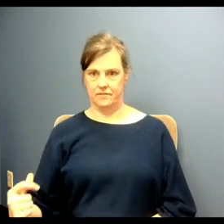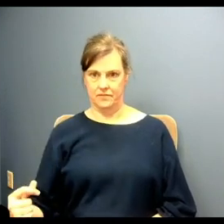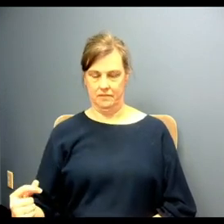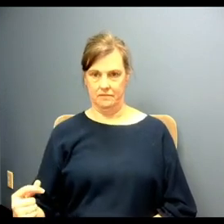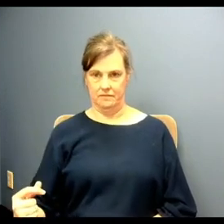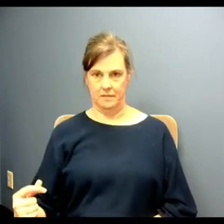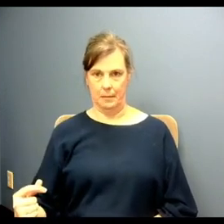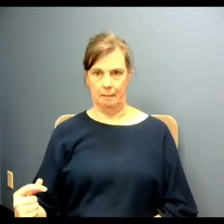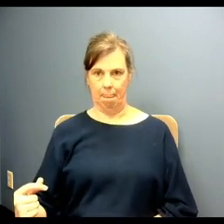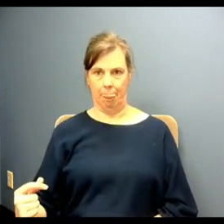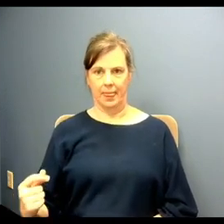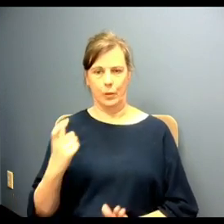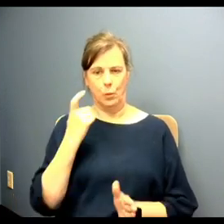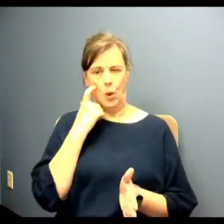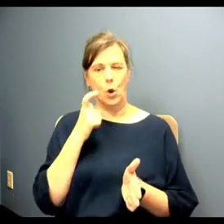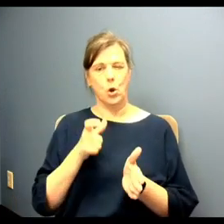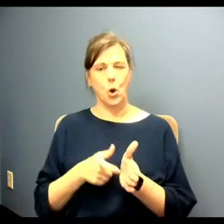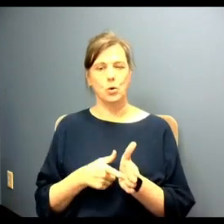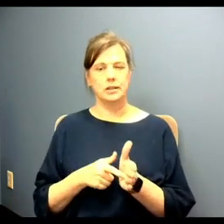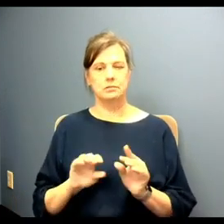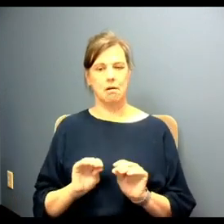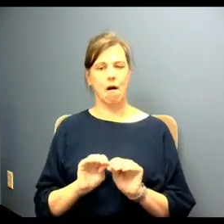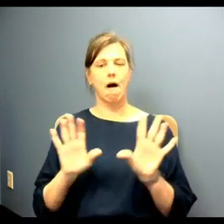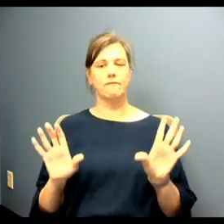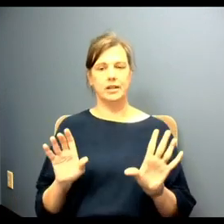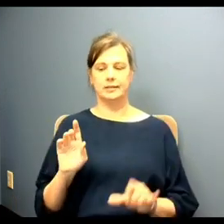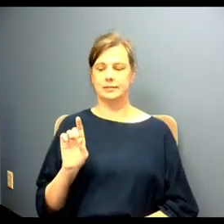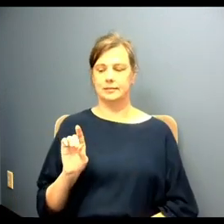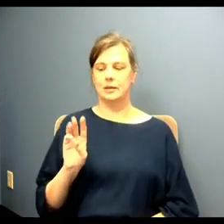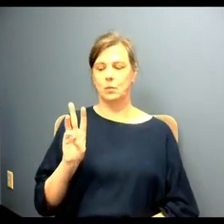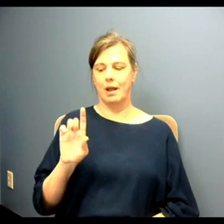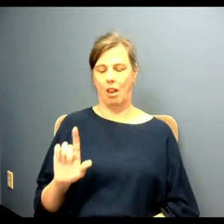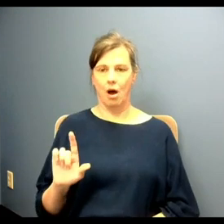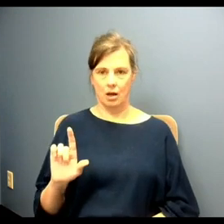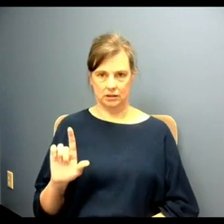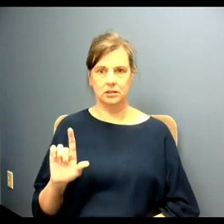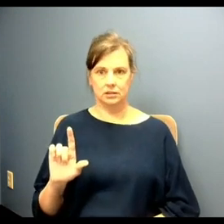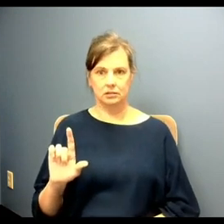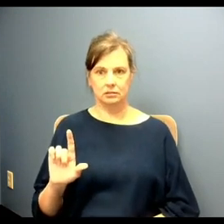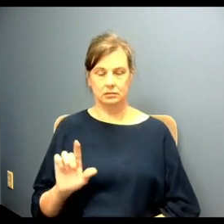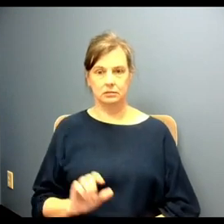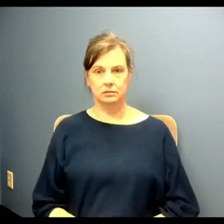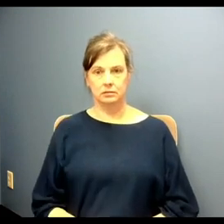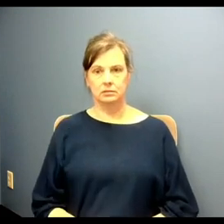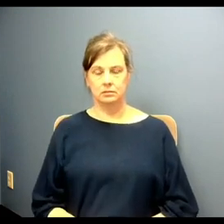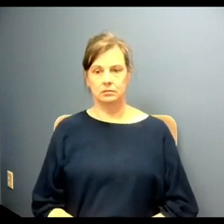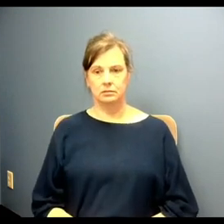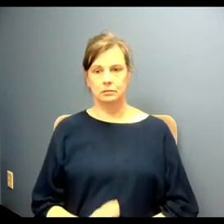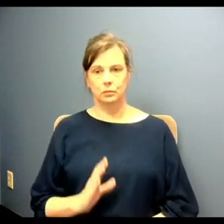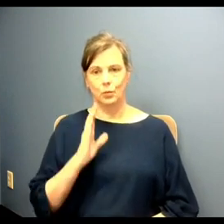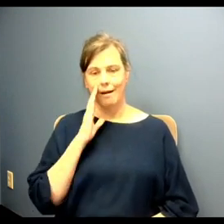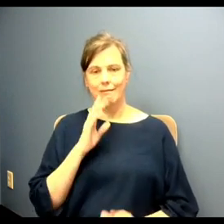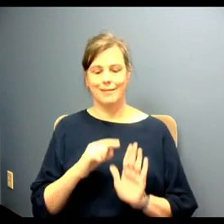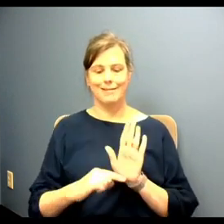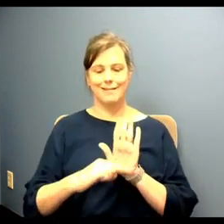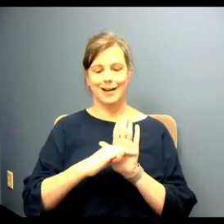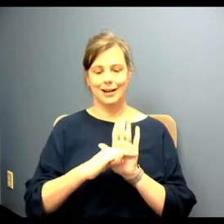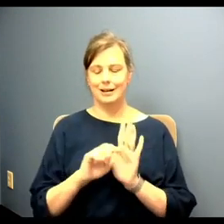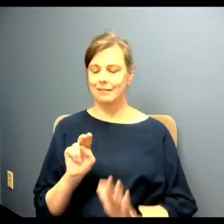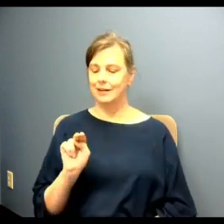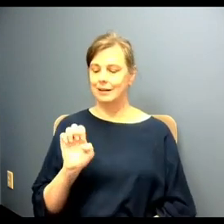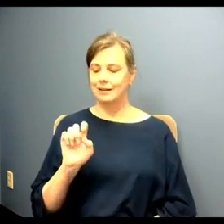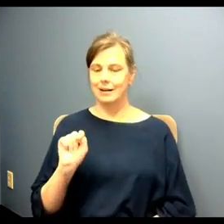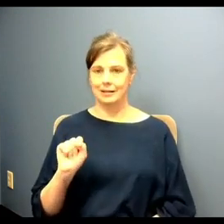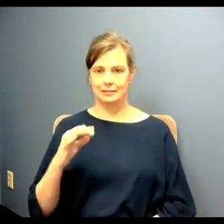to see what is going to be the area of deadweight loss where we have negative net benefits in that area. We've erased